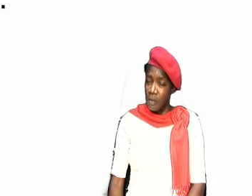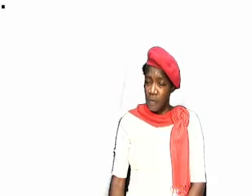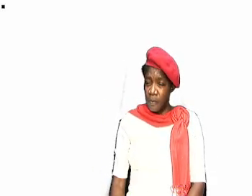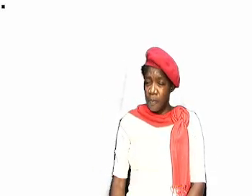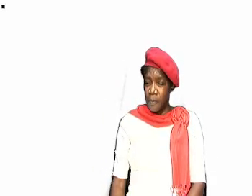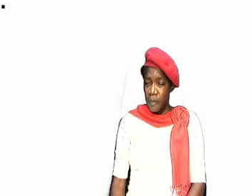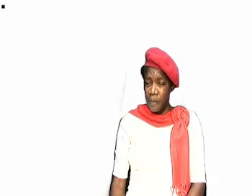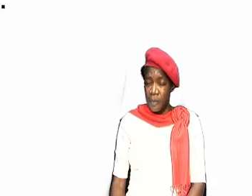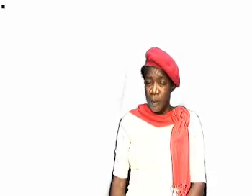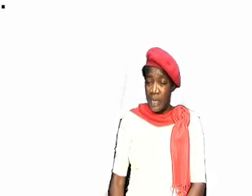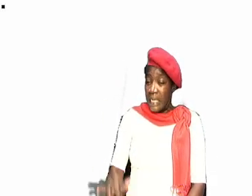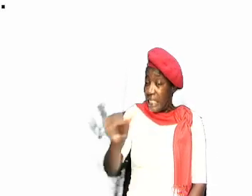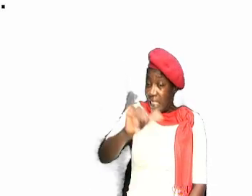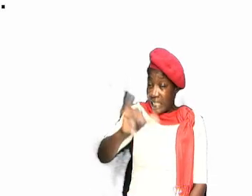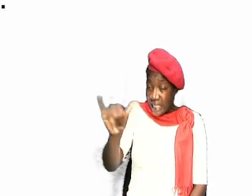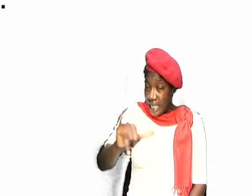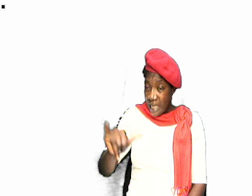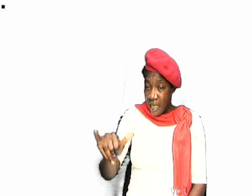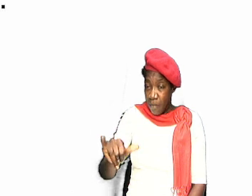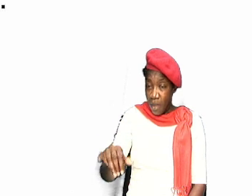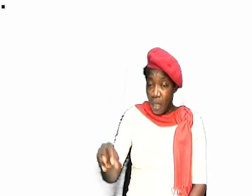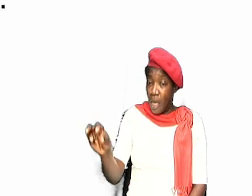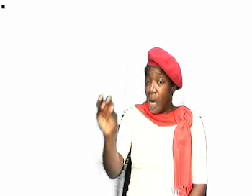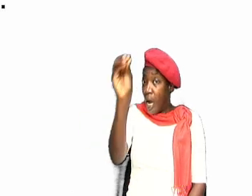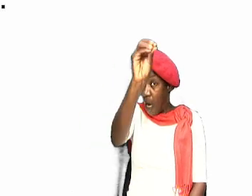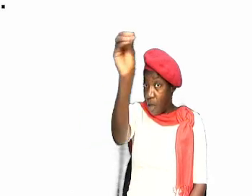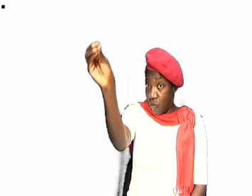as witchcraft. And the Lord acted.